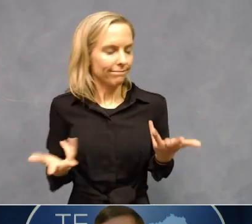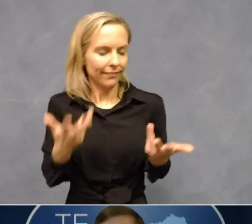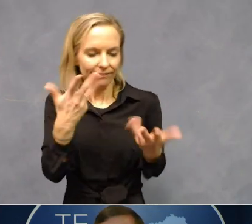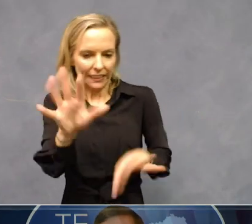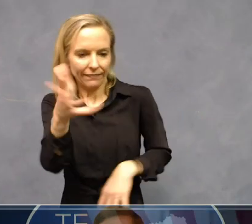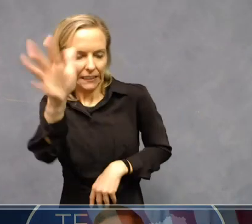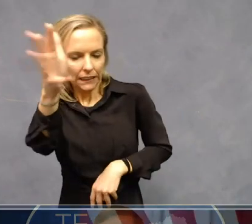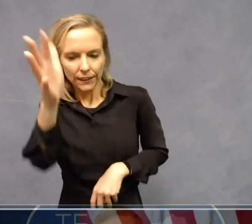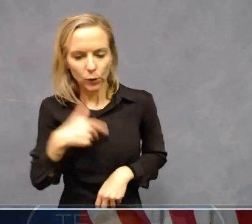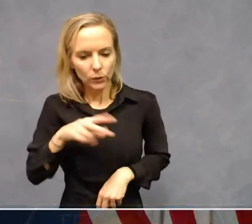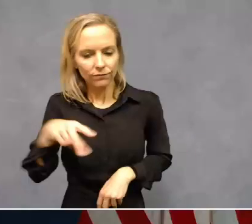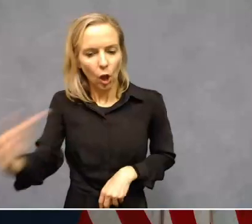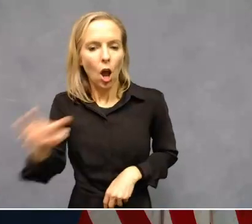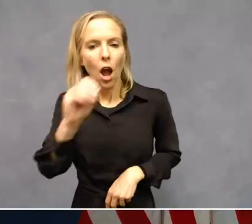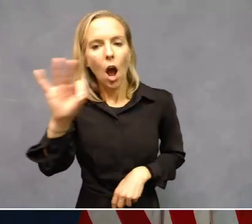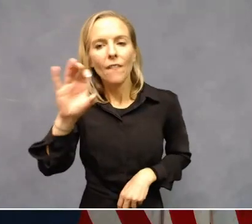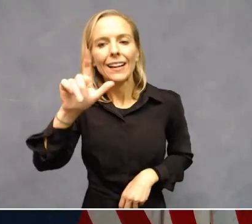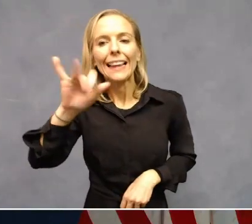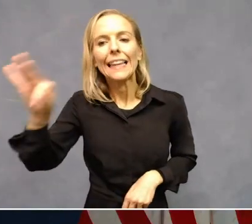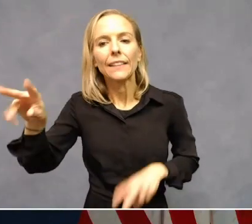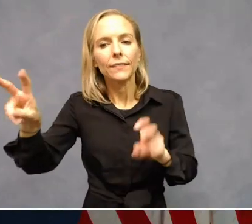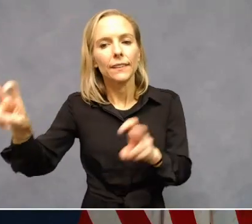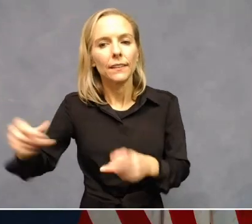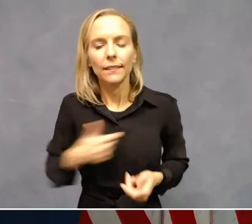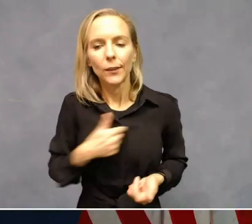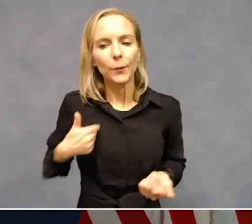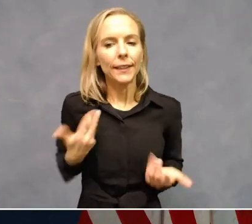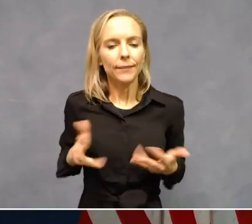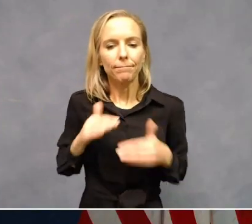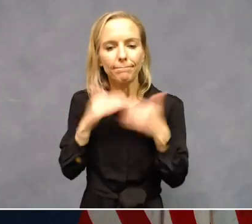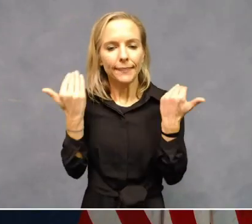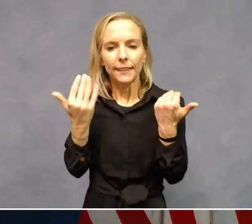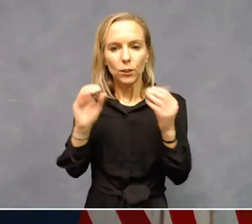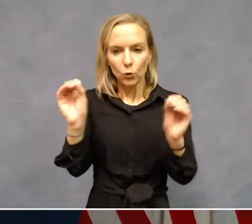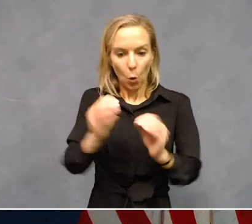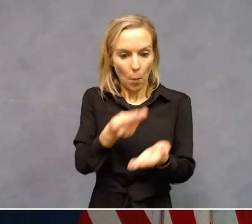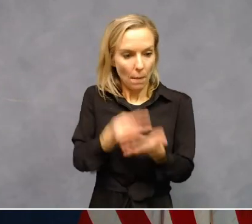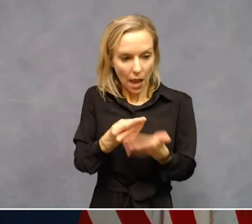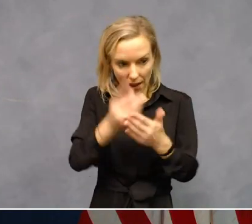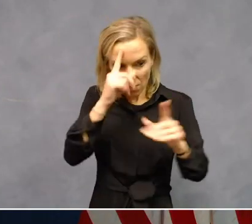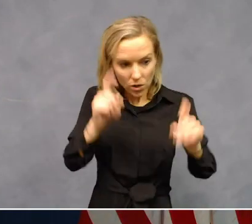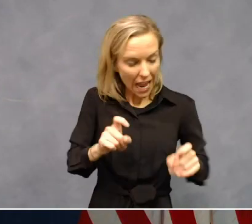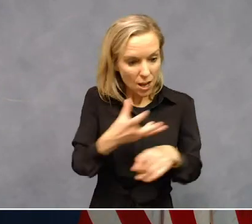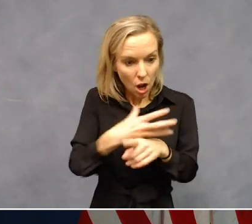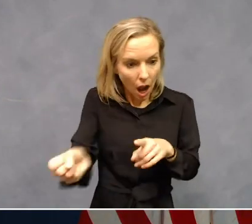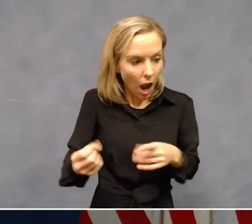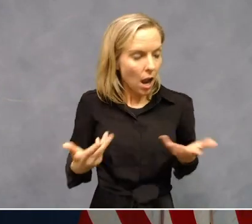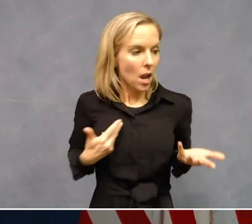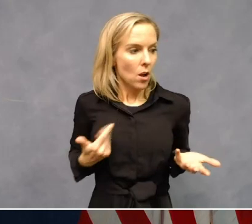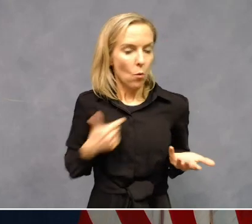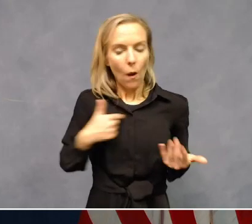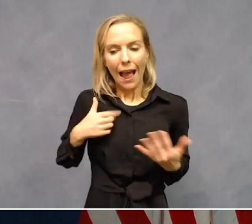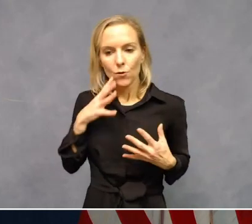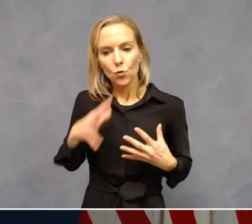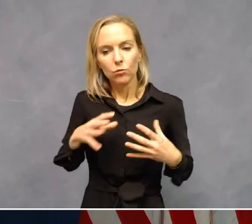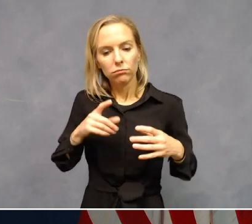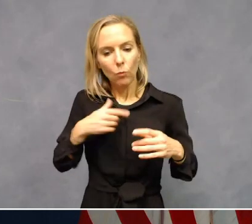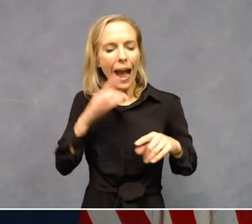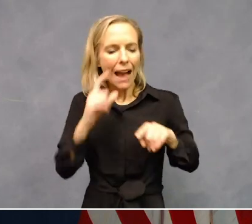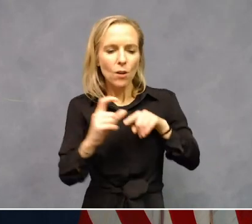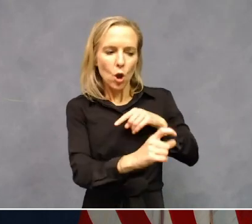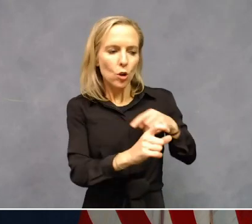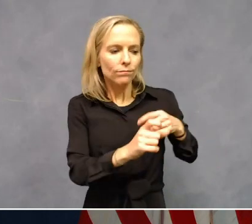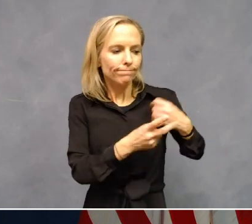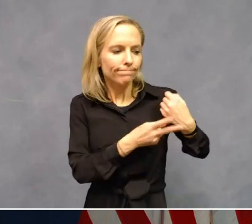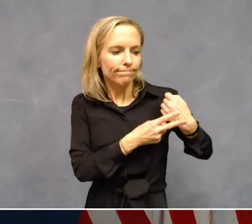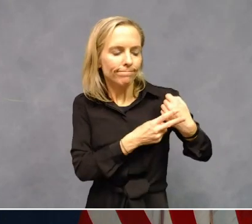in just about everything we're doing to fight COVID. No more money for testing. It's gone. We'll have a reserve, but